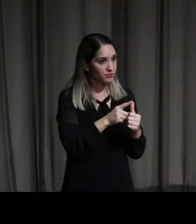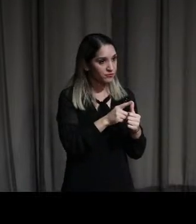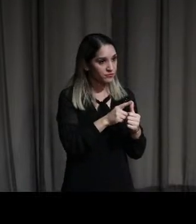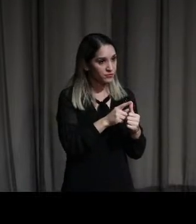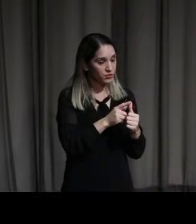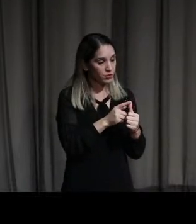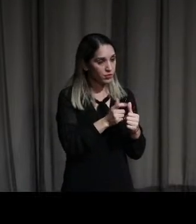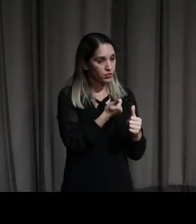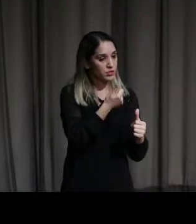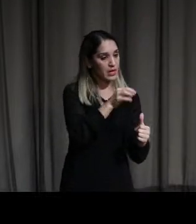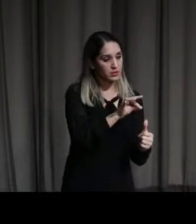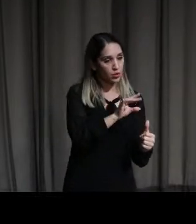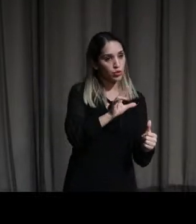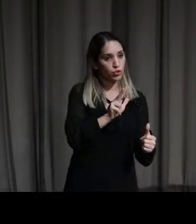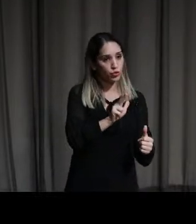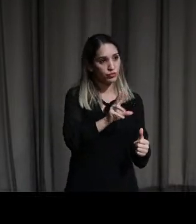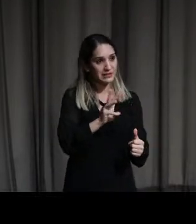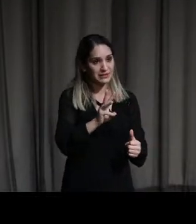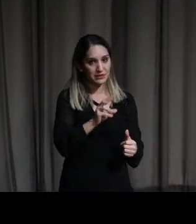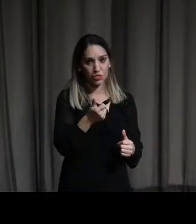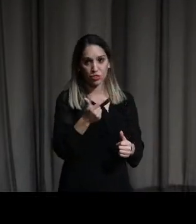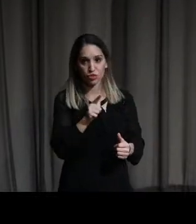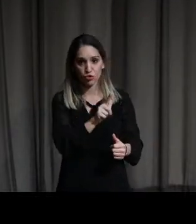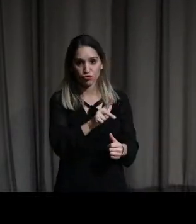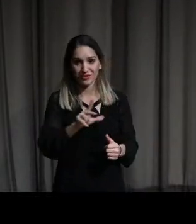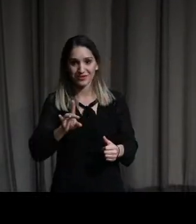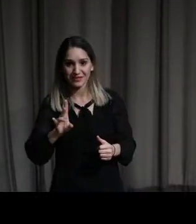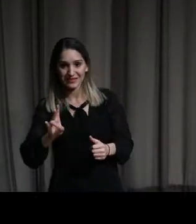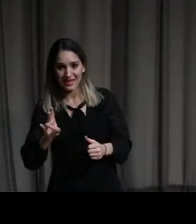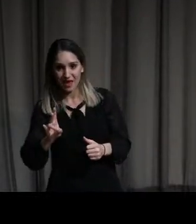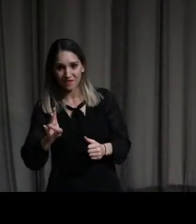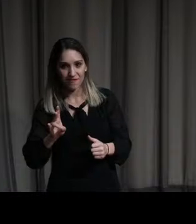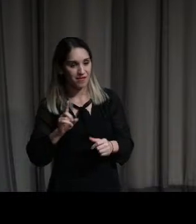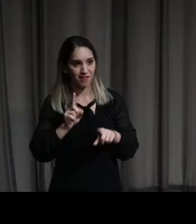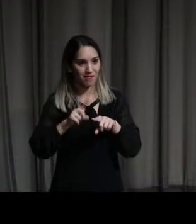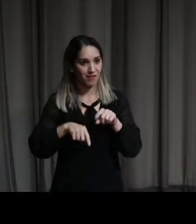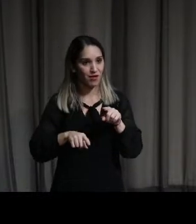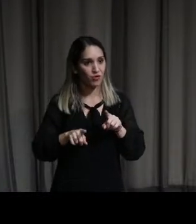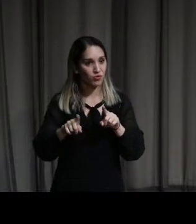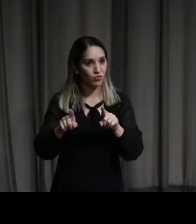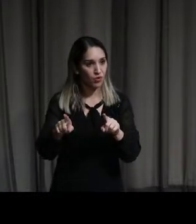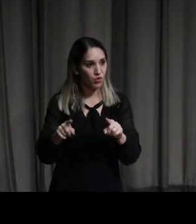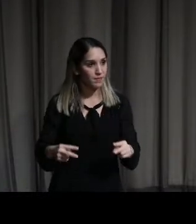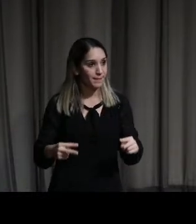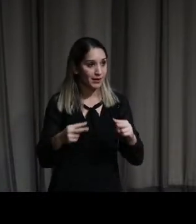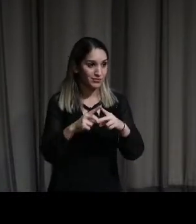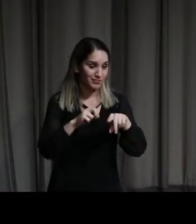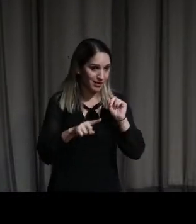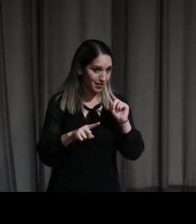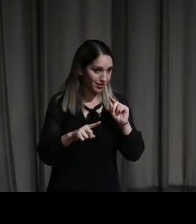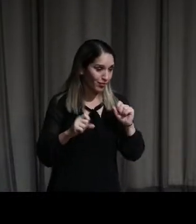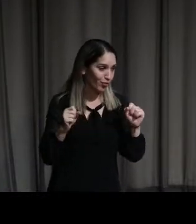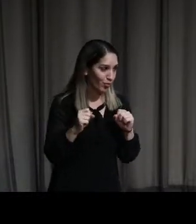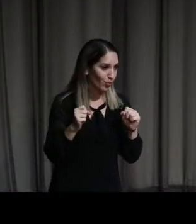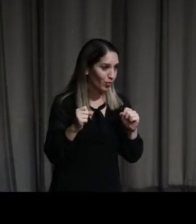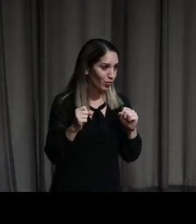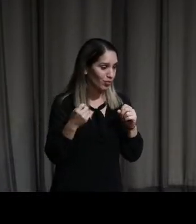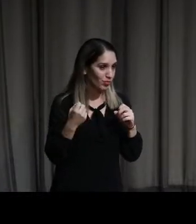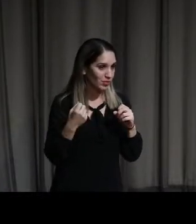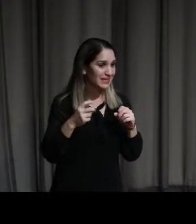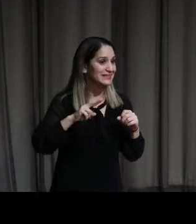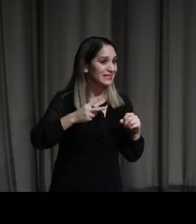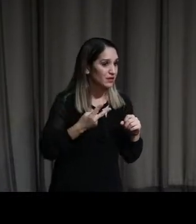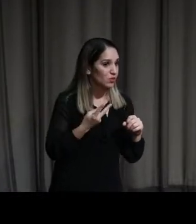1936 and 37. Wanted to go to Paris, but there was a little detail called the Second World War in 1940 to